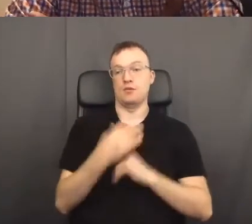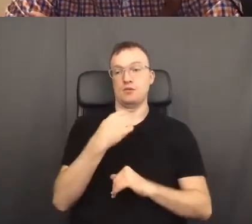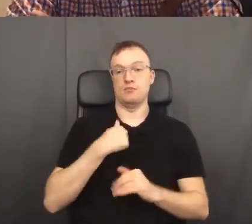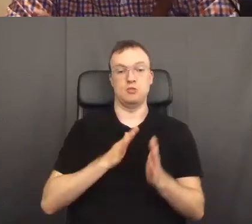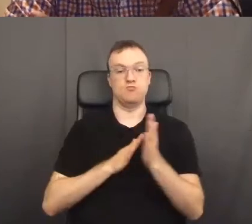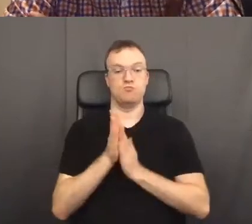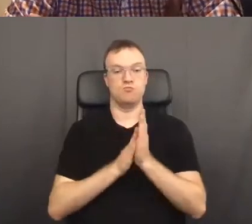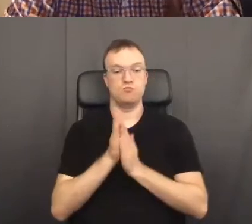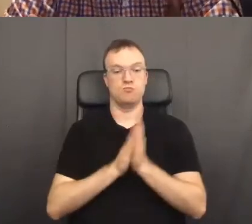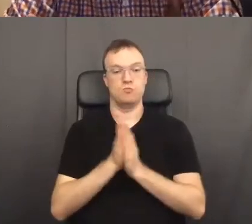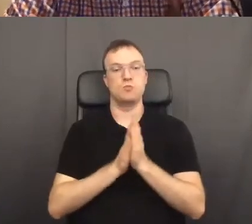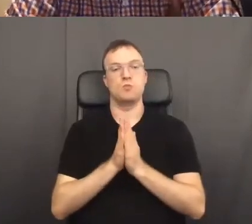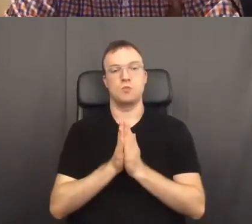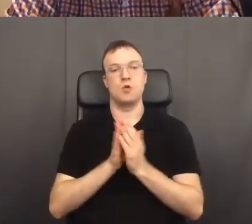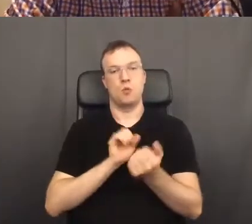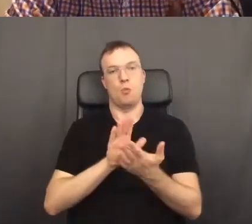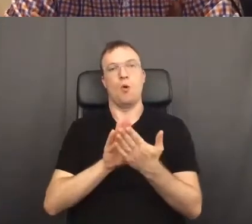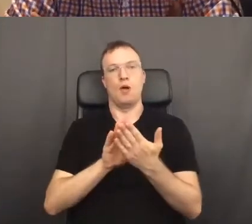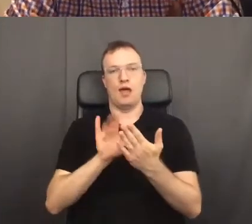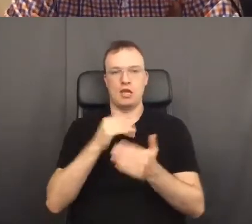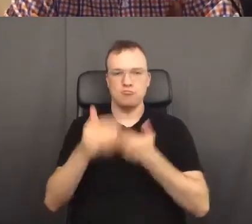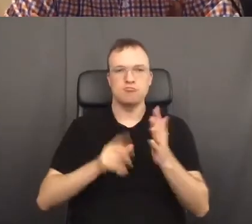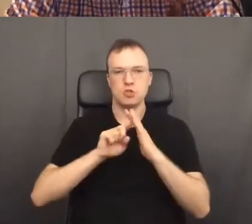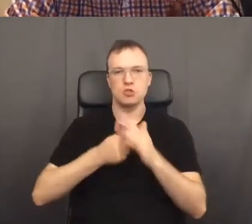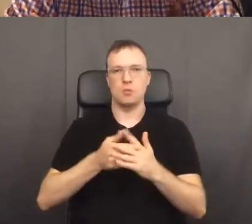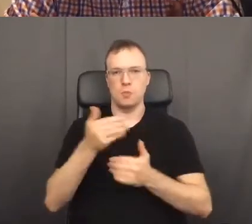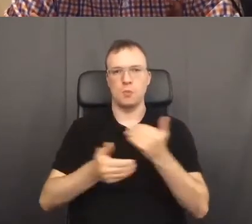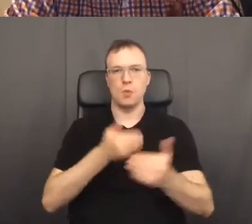to approach him, and that's how it started.